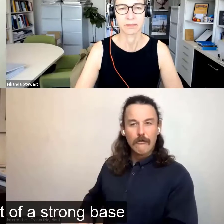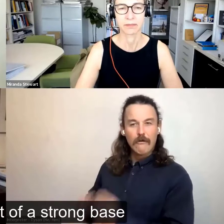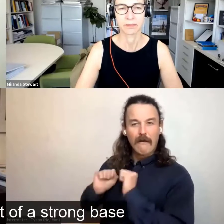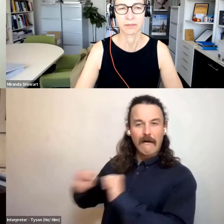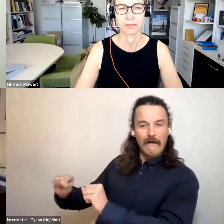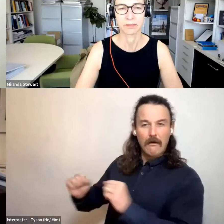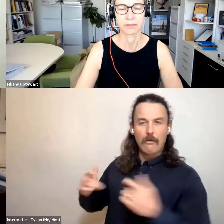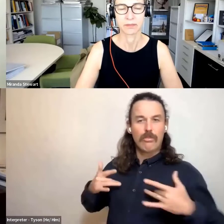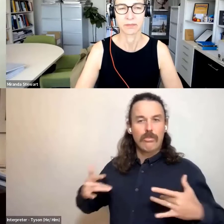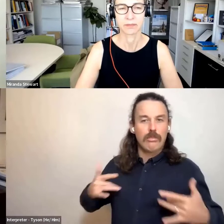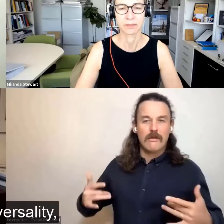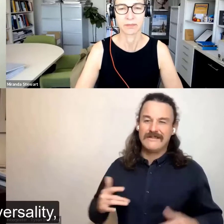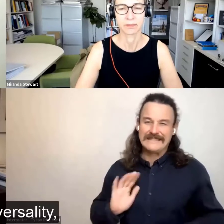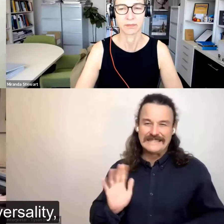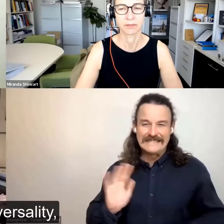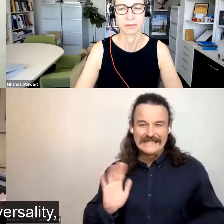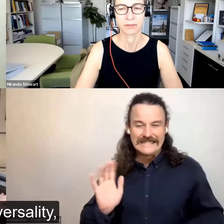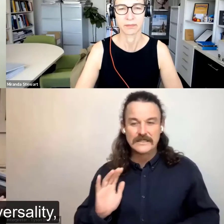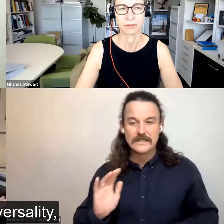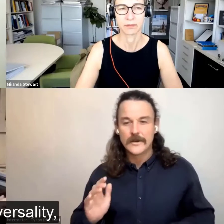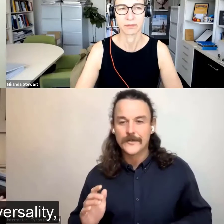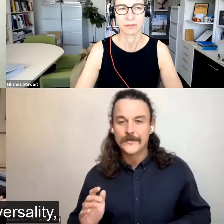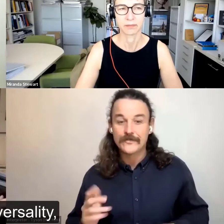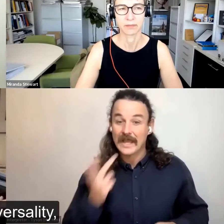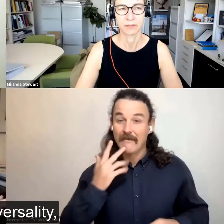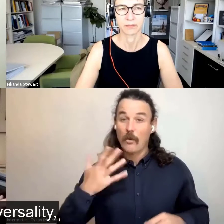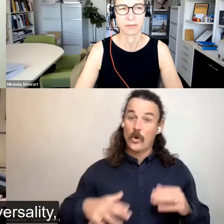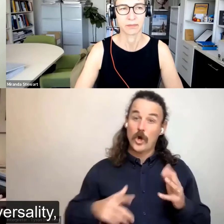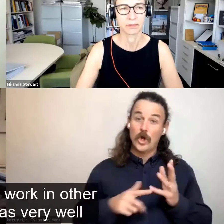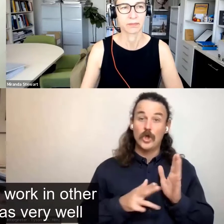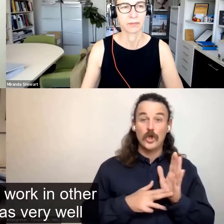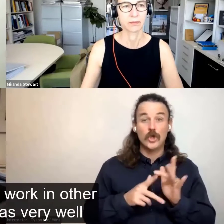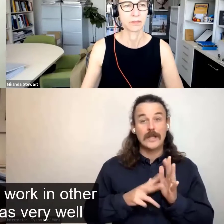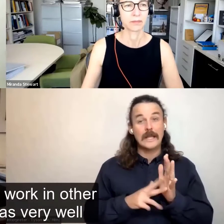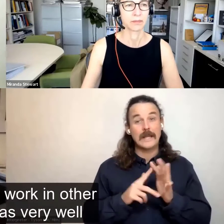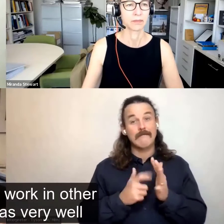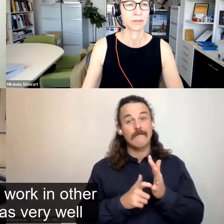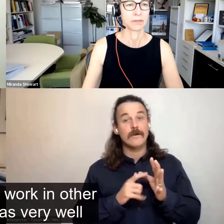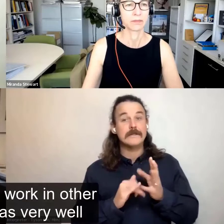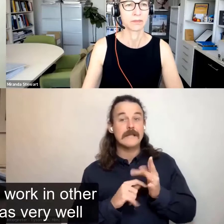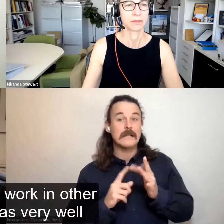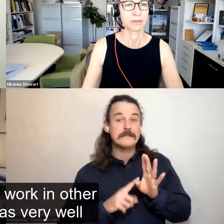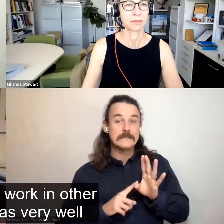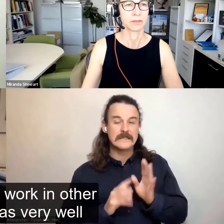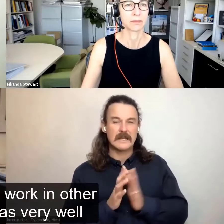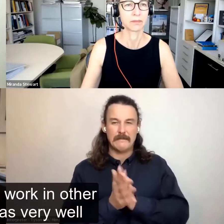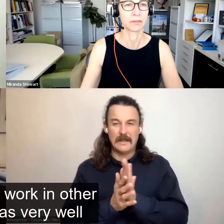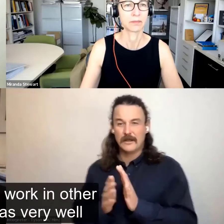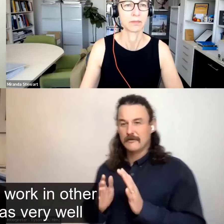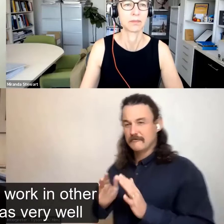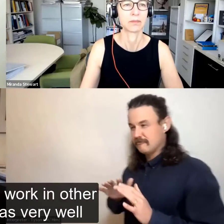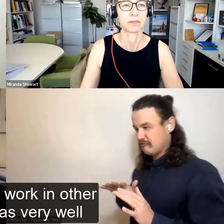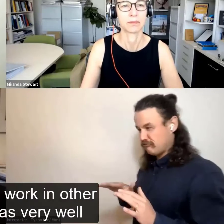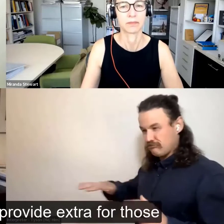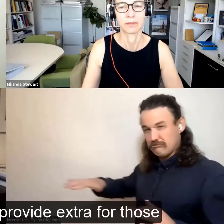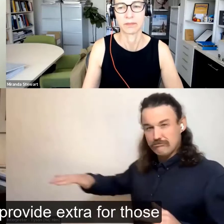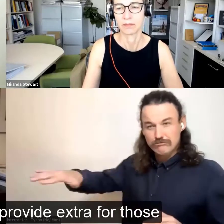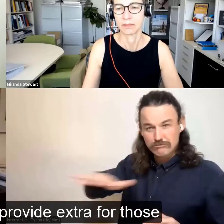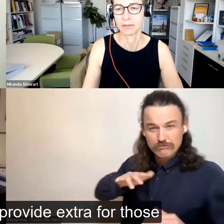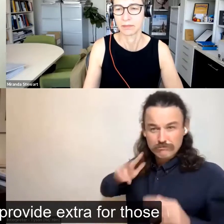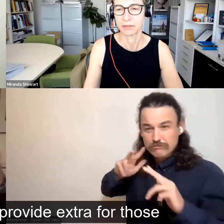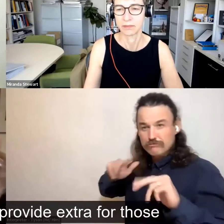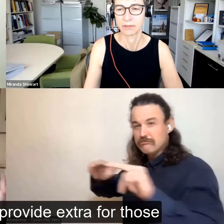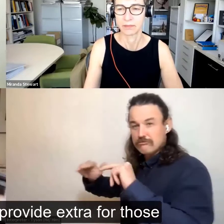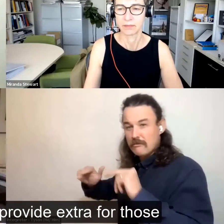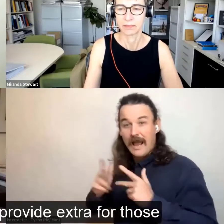strong base of universality, I have seen work in other policy areas very well, where you